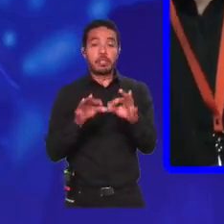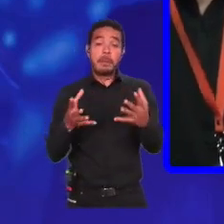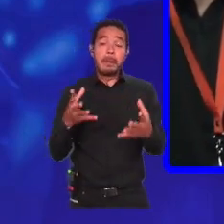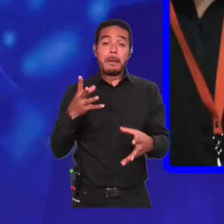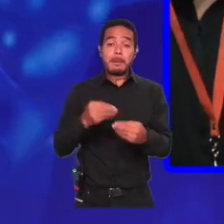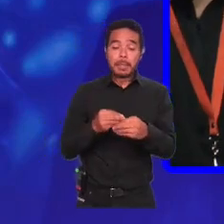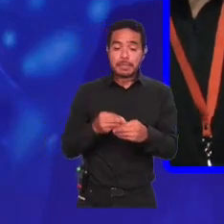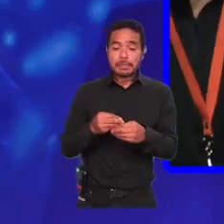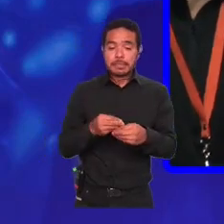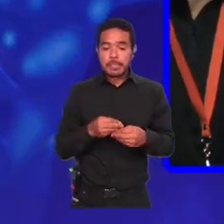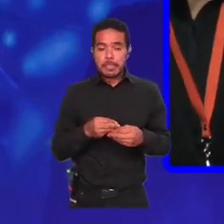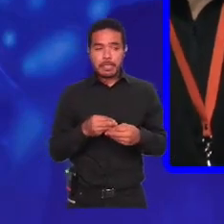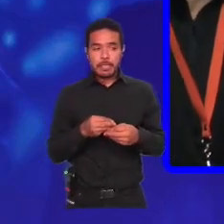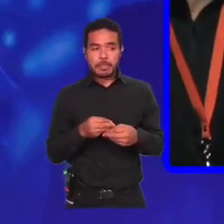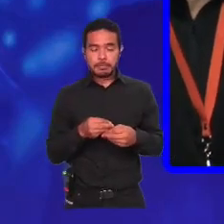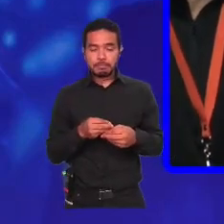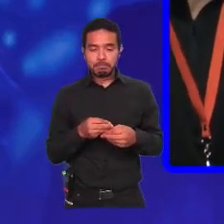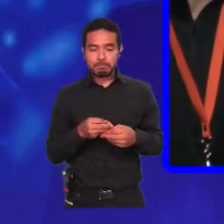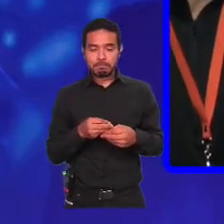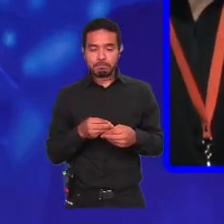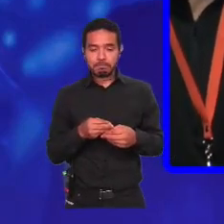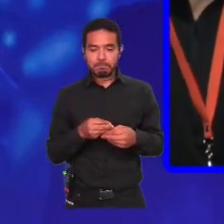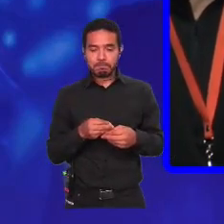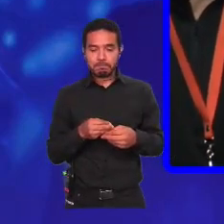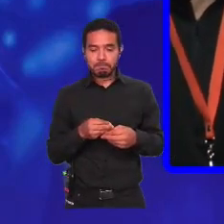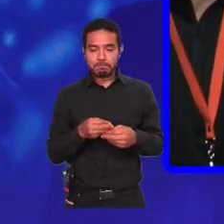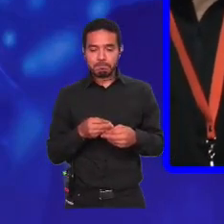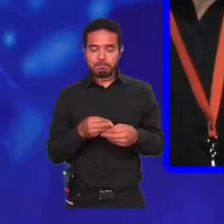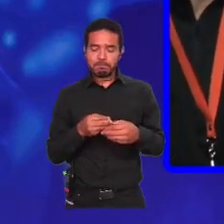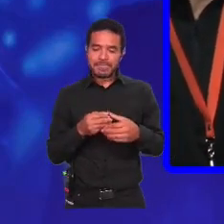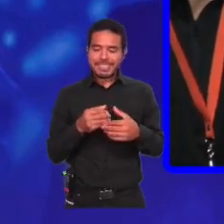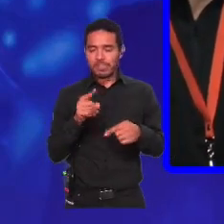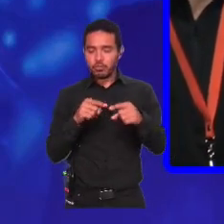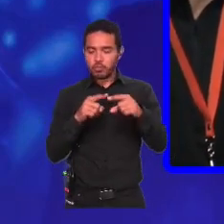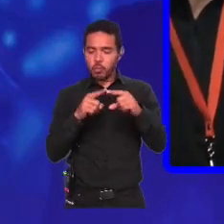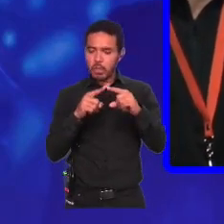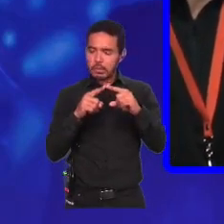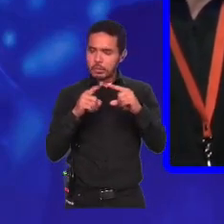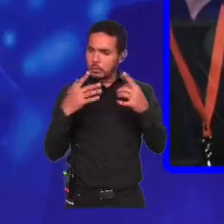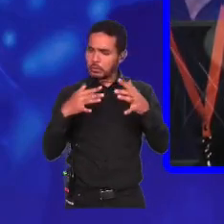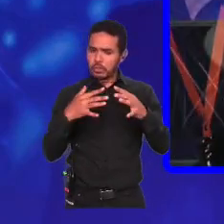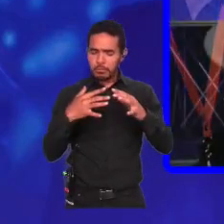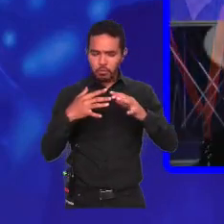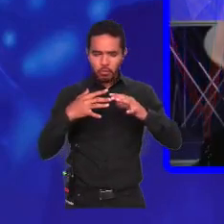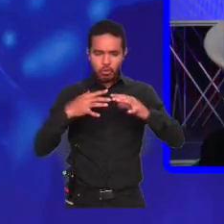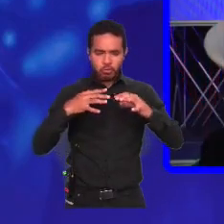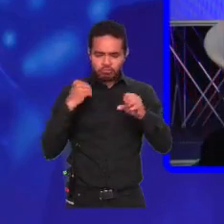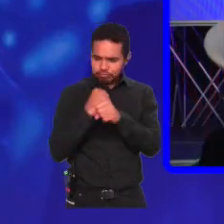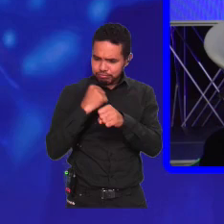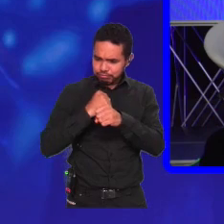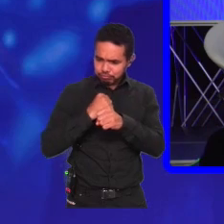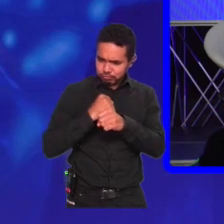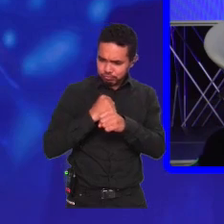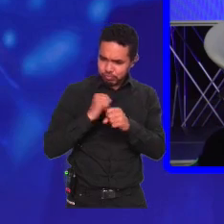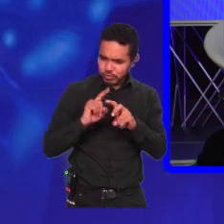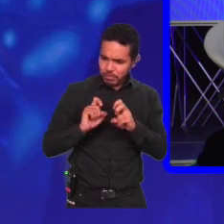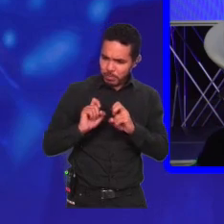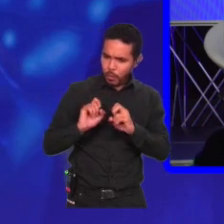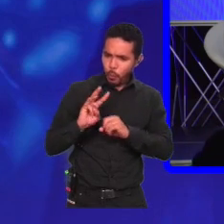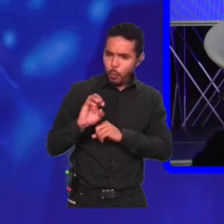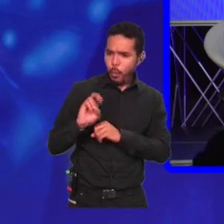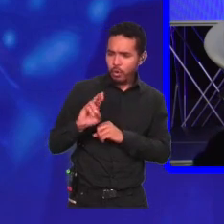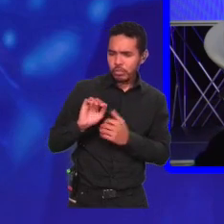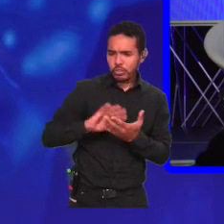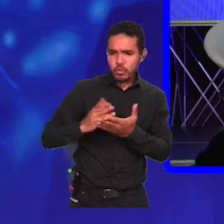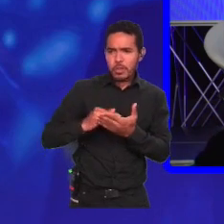The Last of Us, or it translates across these different projects that we work on. I wanted to add one thing, and this is a thing that I